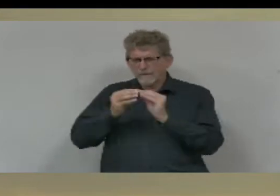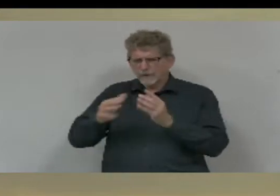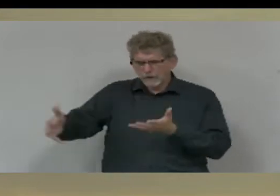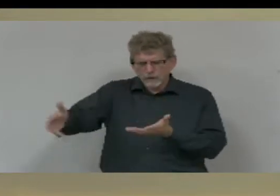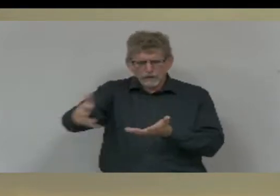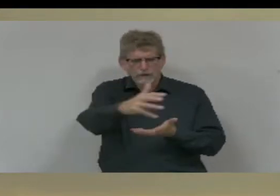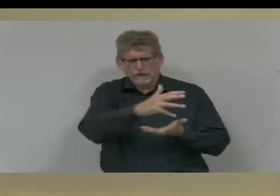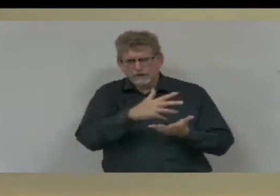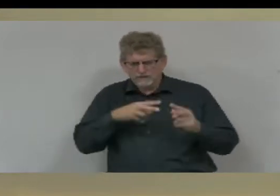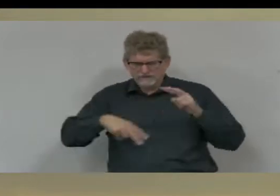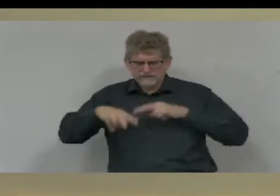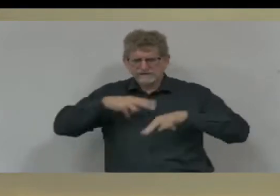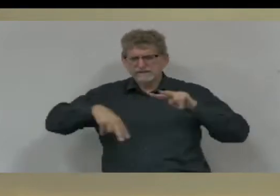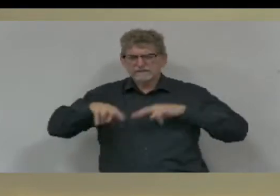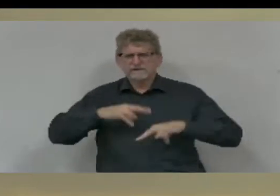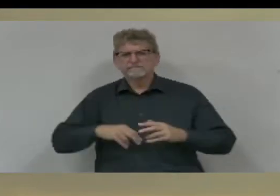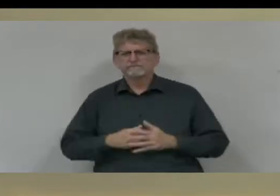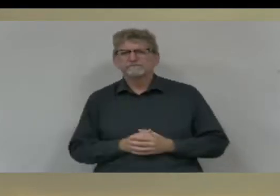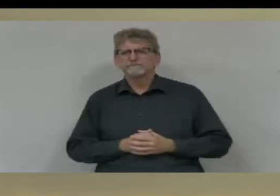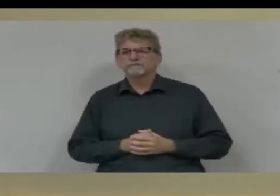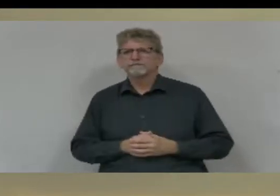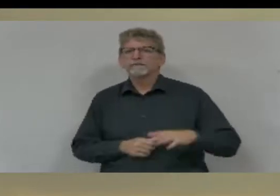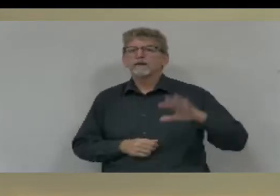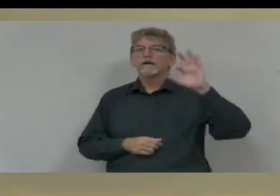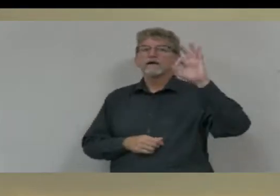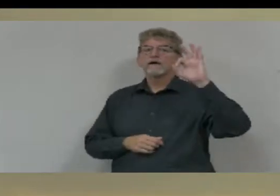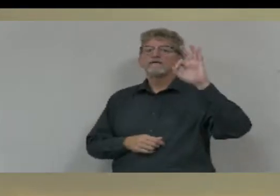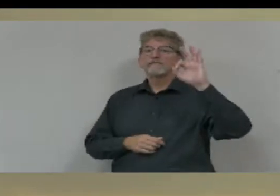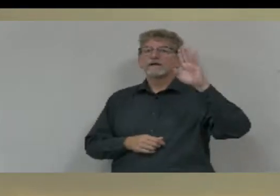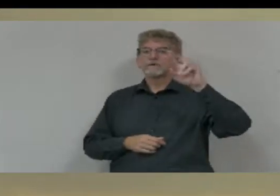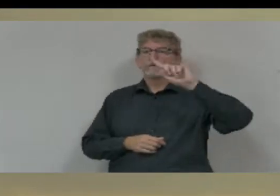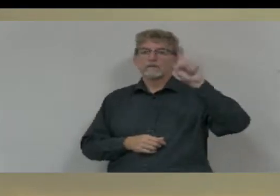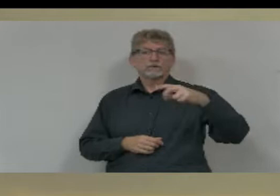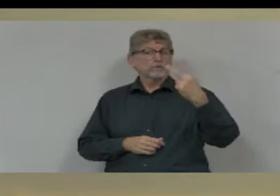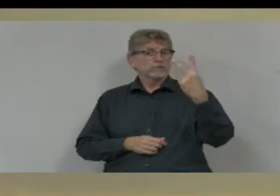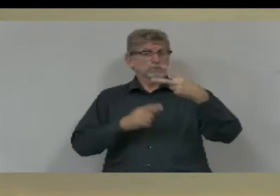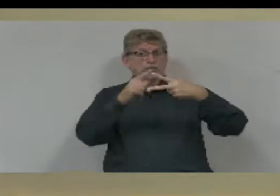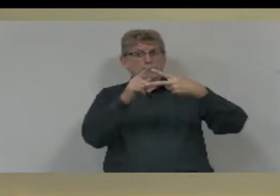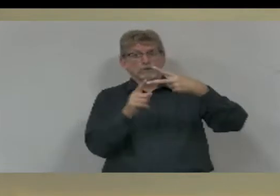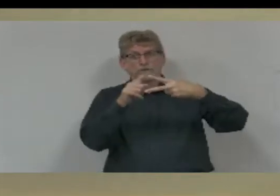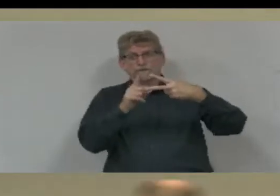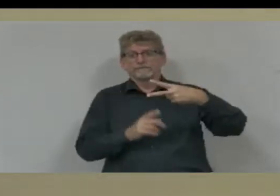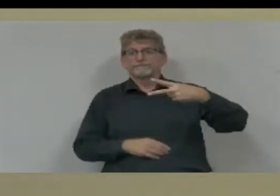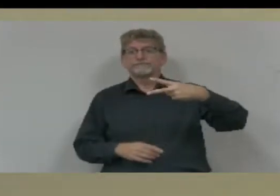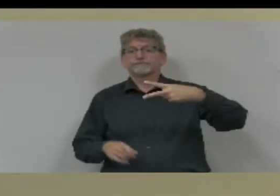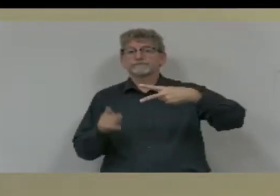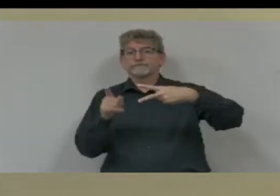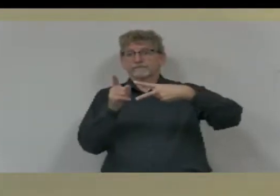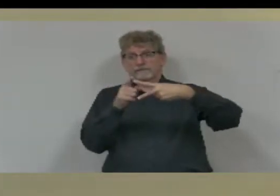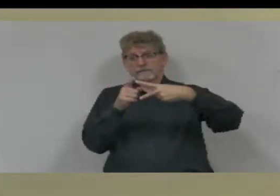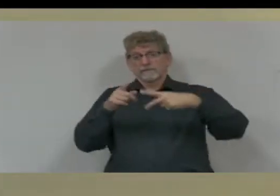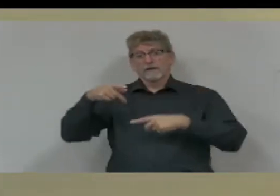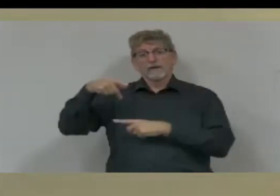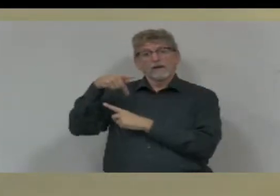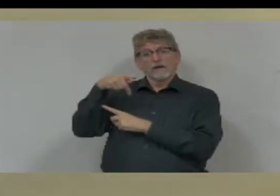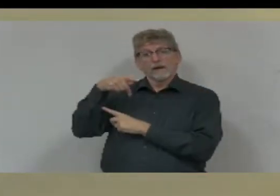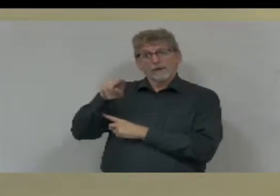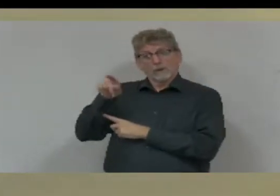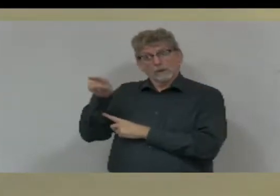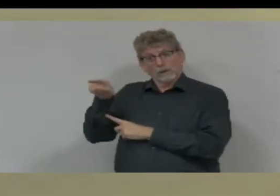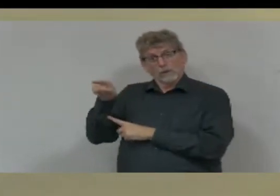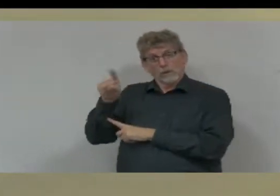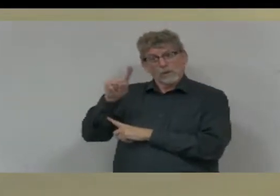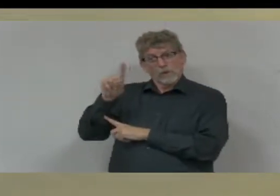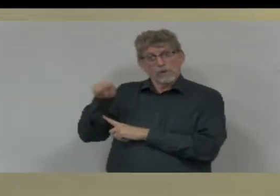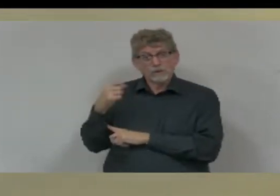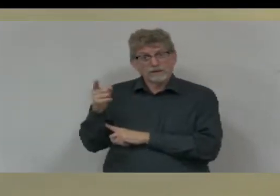Another question from Facebook Live. This is a two-part question, one for Dr. Ramirez. Is Purdue only sequencing positive cases from Purdue, or are they